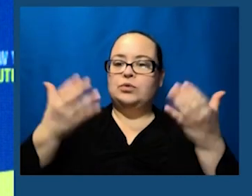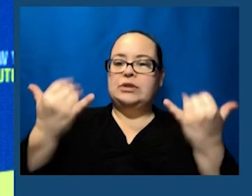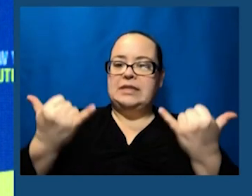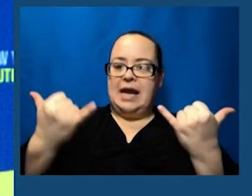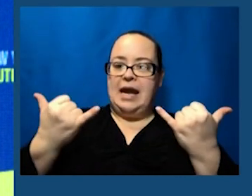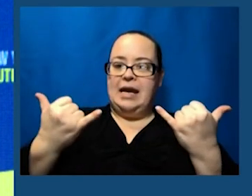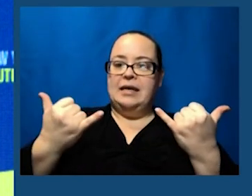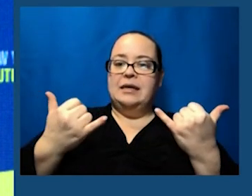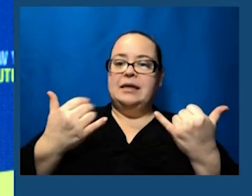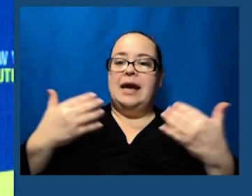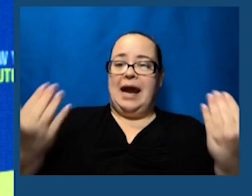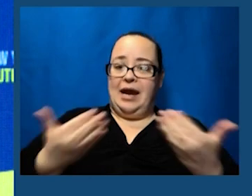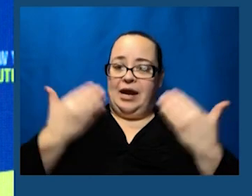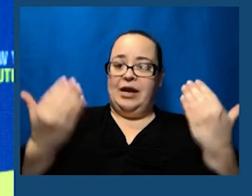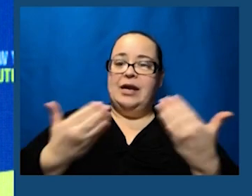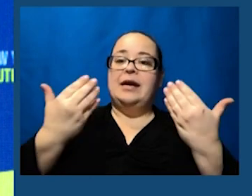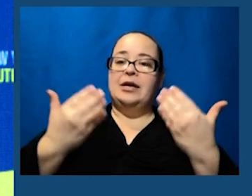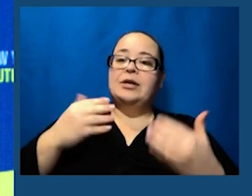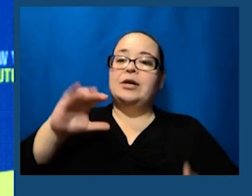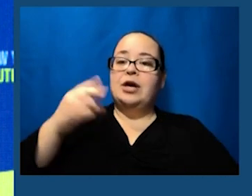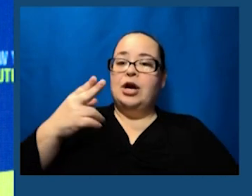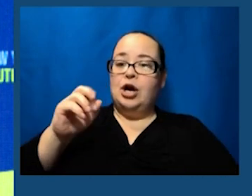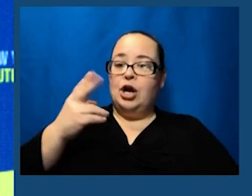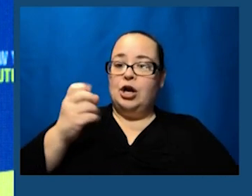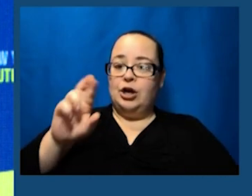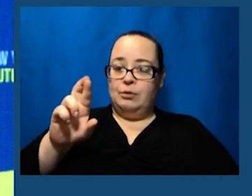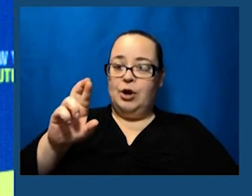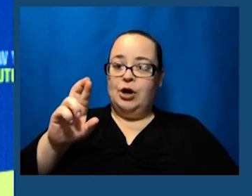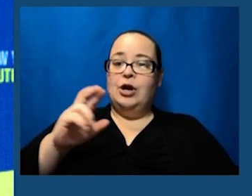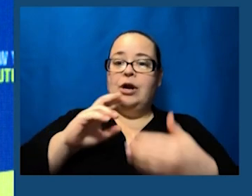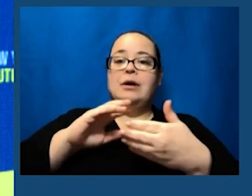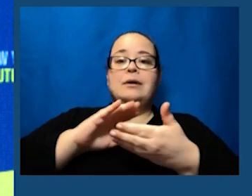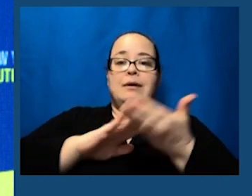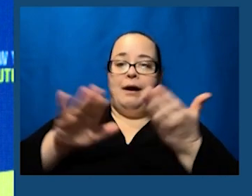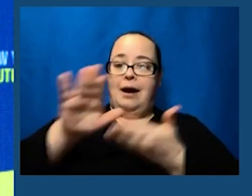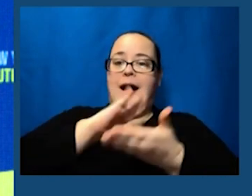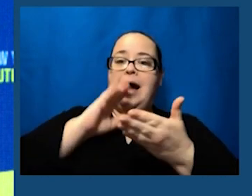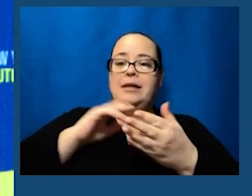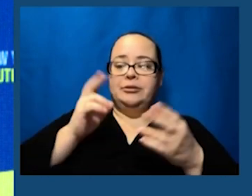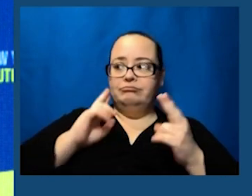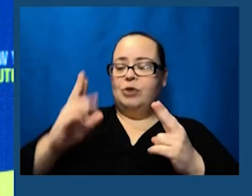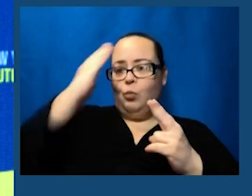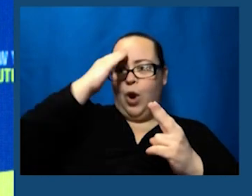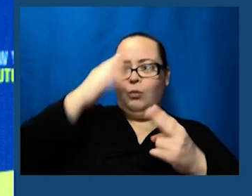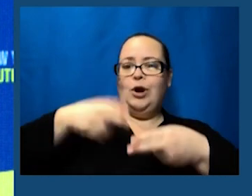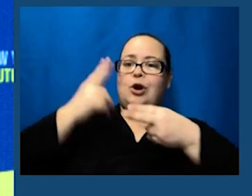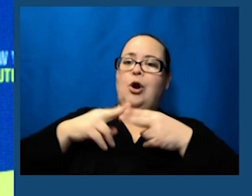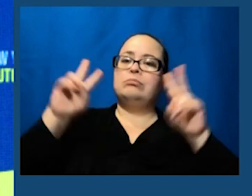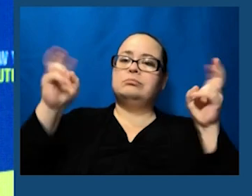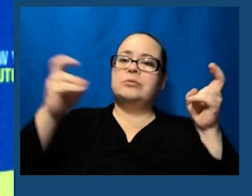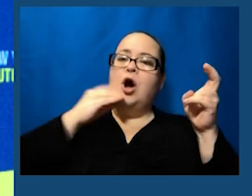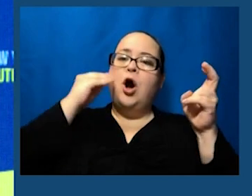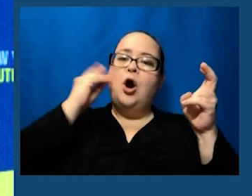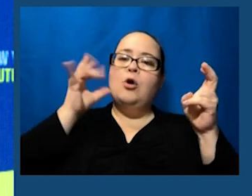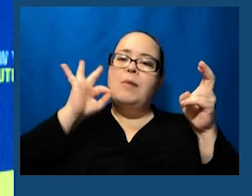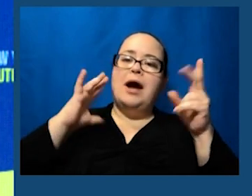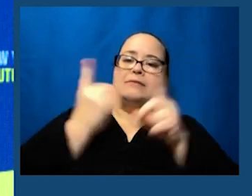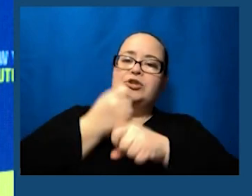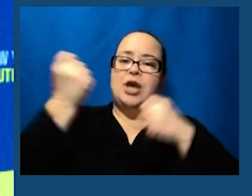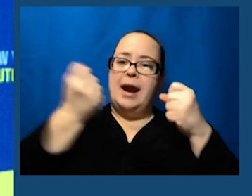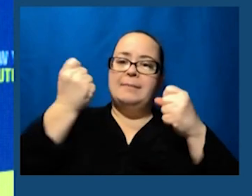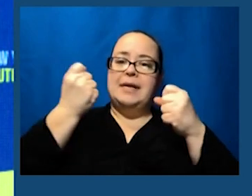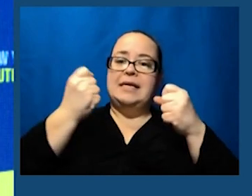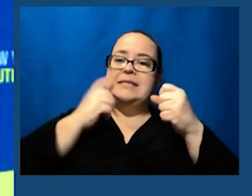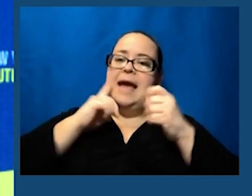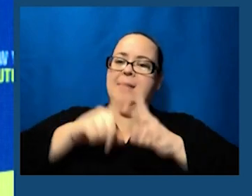a gem of Herkimer County, where we are known as the home of the champions, the pioneers of online learning,